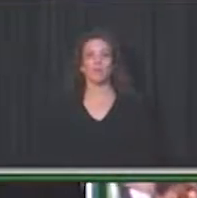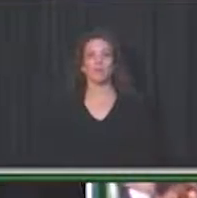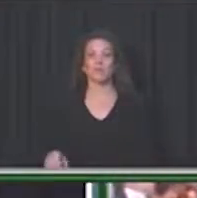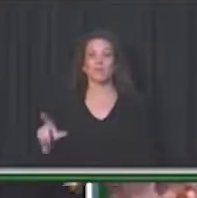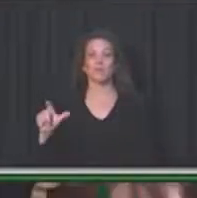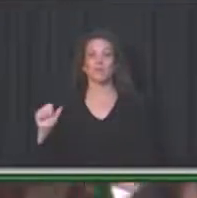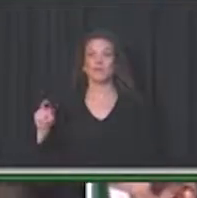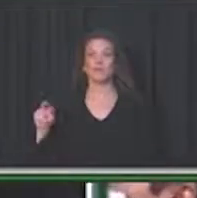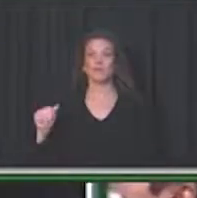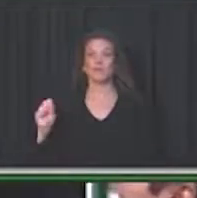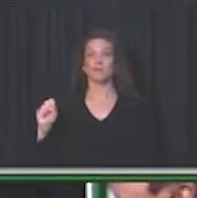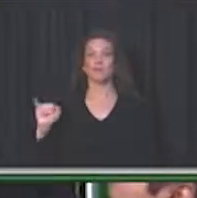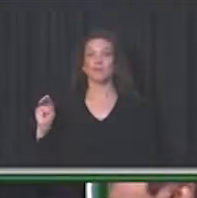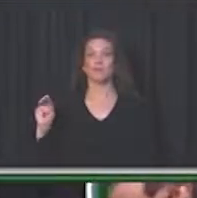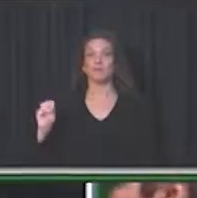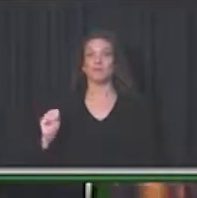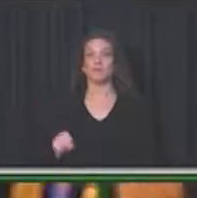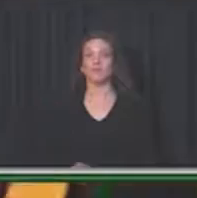Lana Sinu.